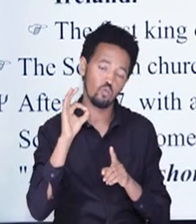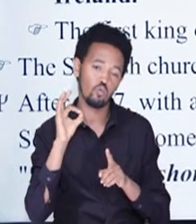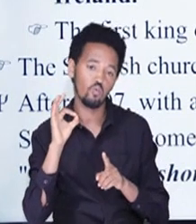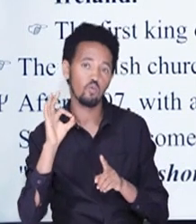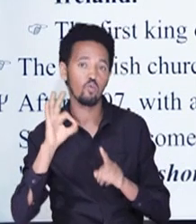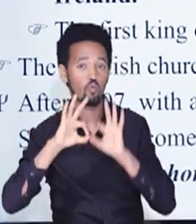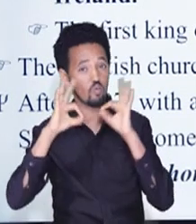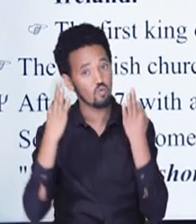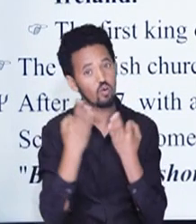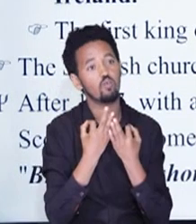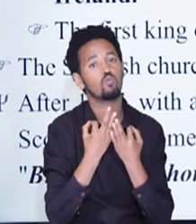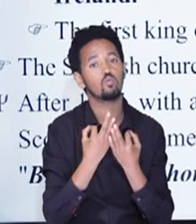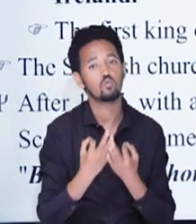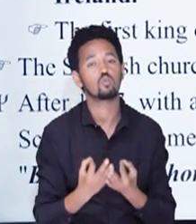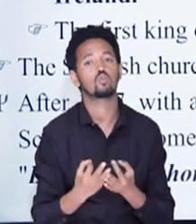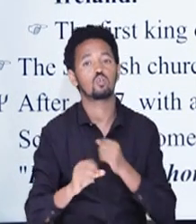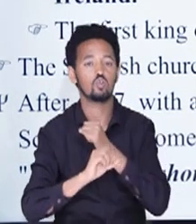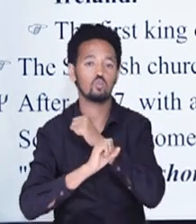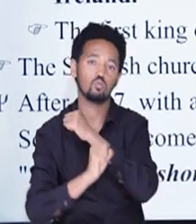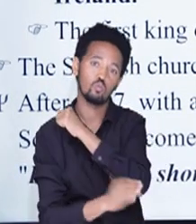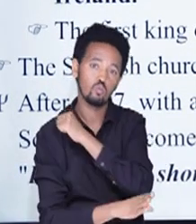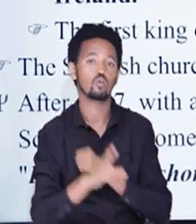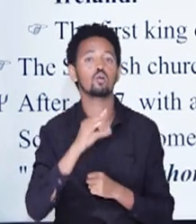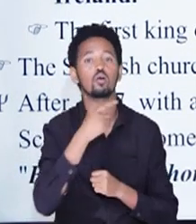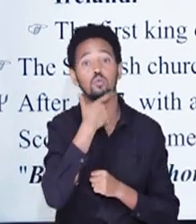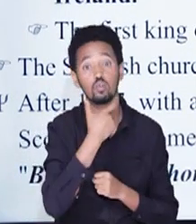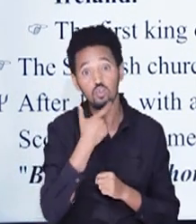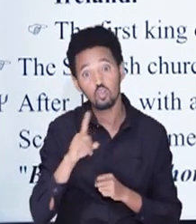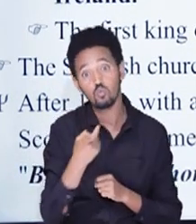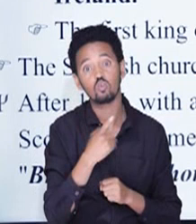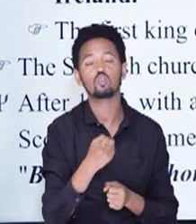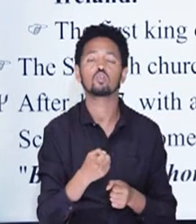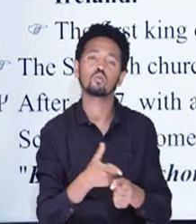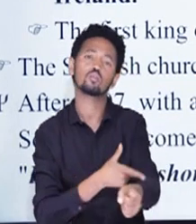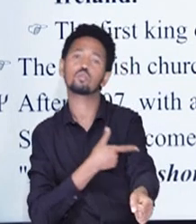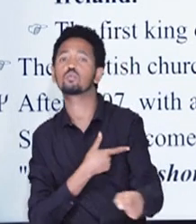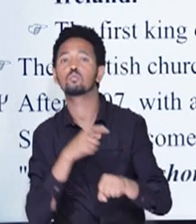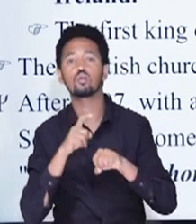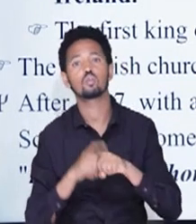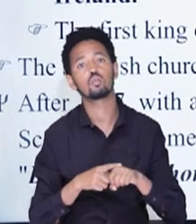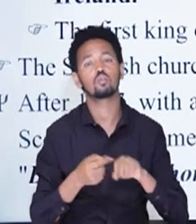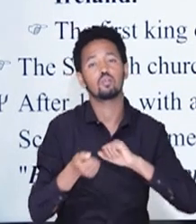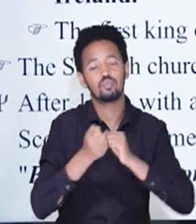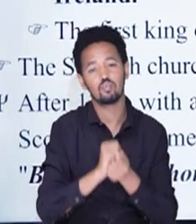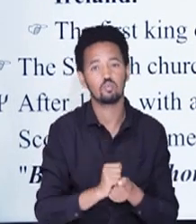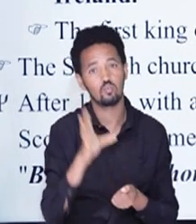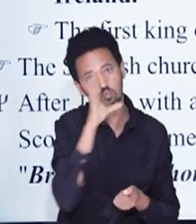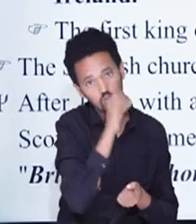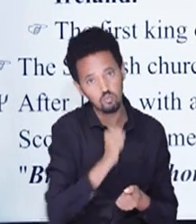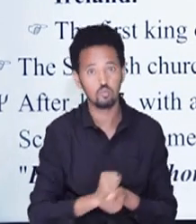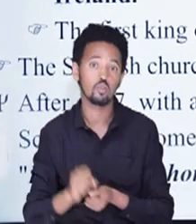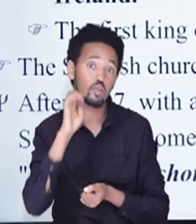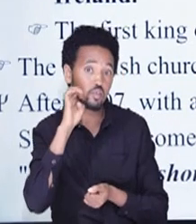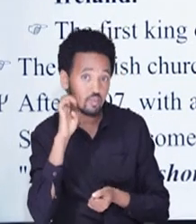Tudor family ruled England for a long period of time. The reign of